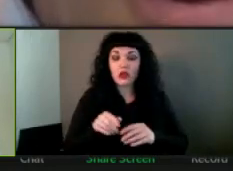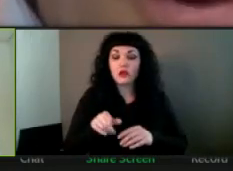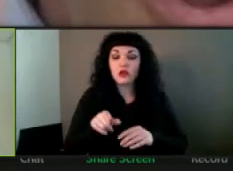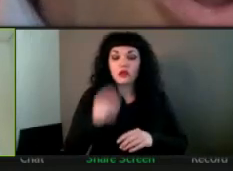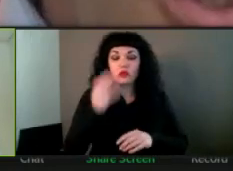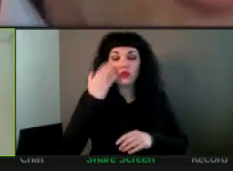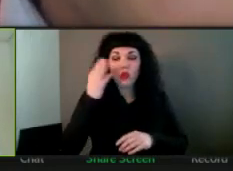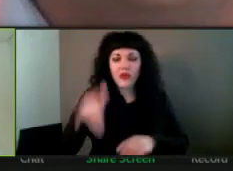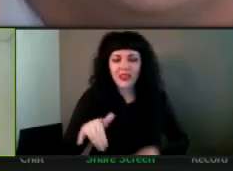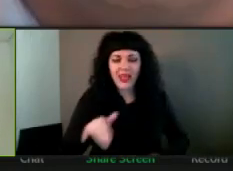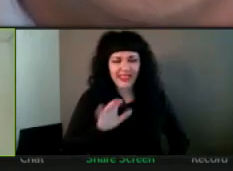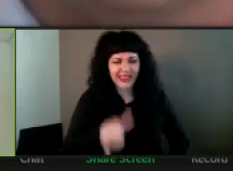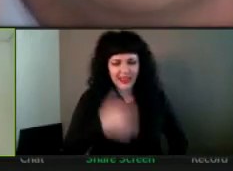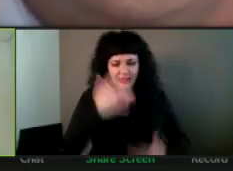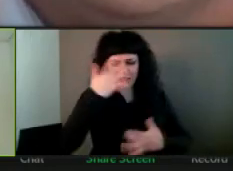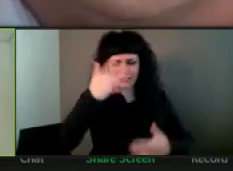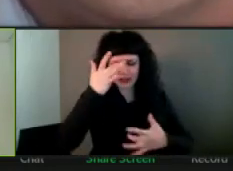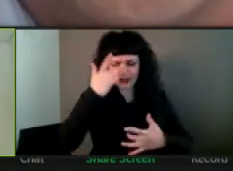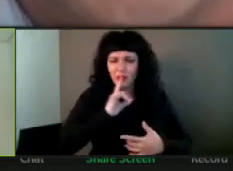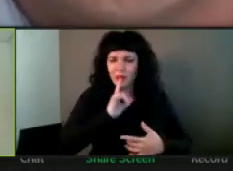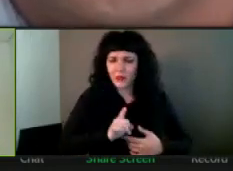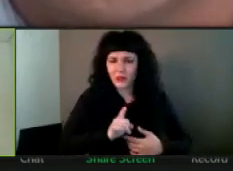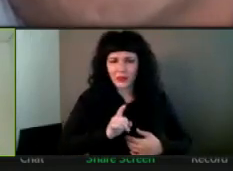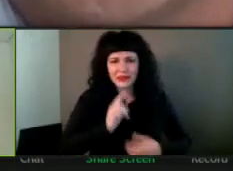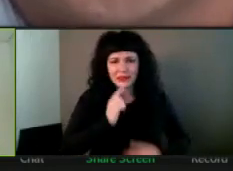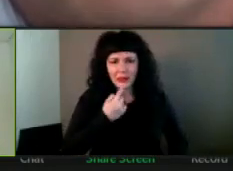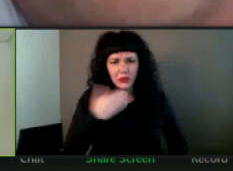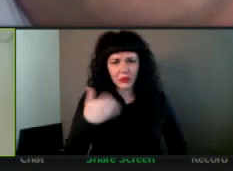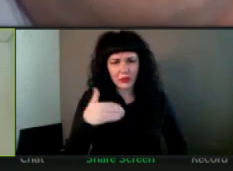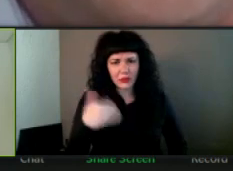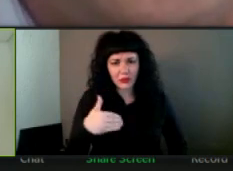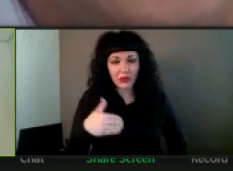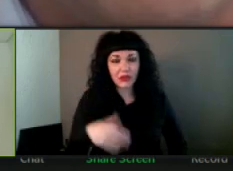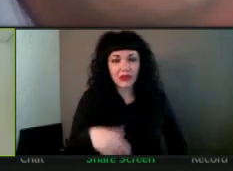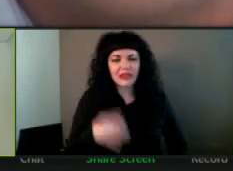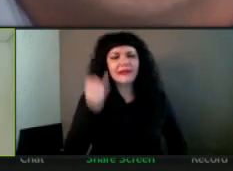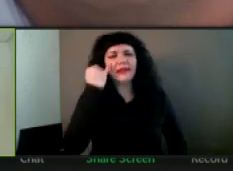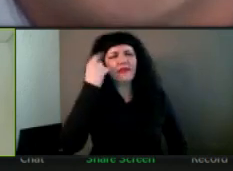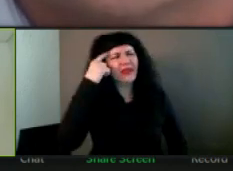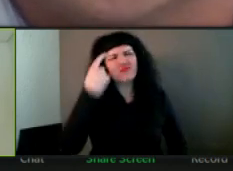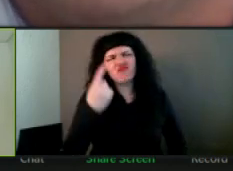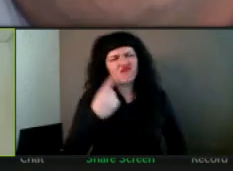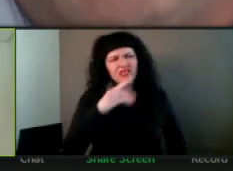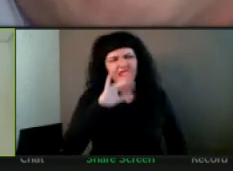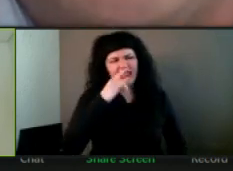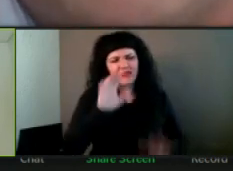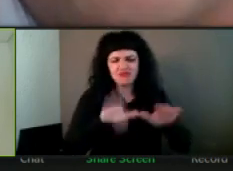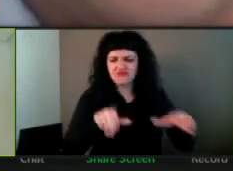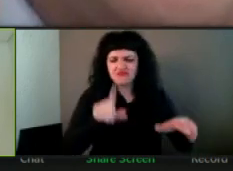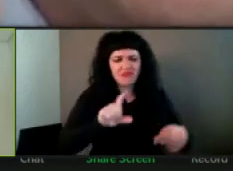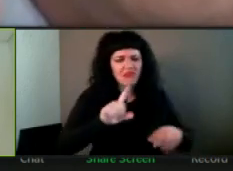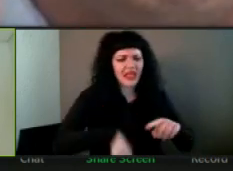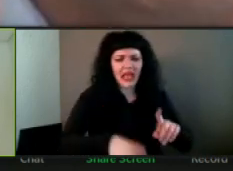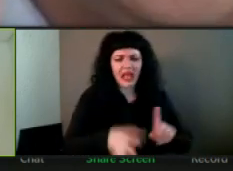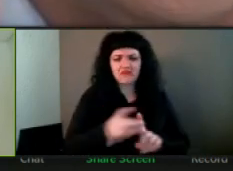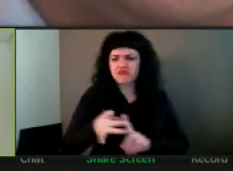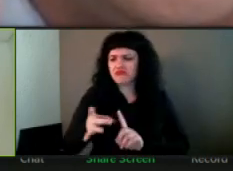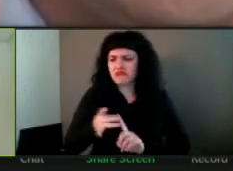and it's truly a myth to say that children are somehow immune from this infection, and that